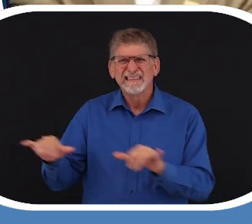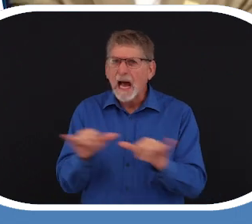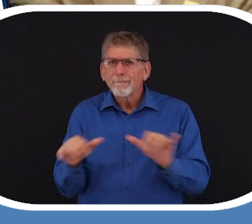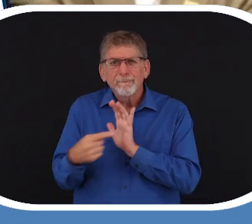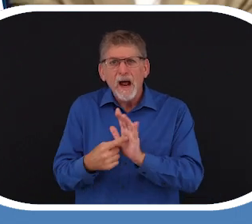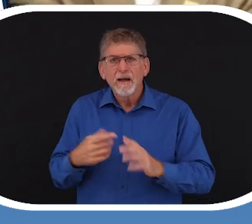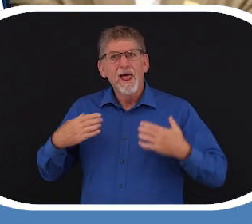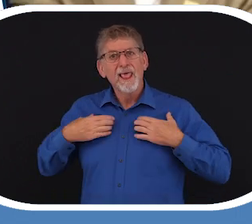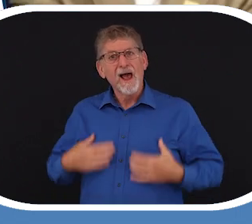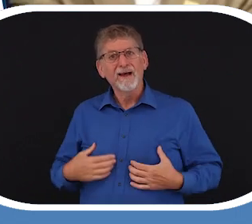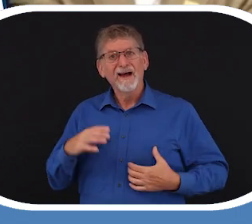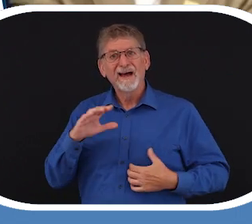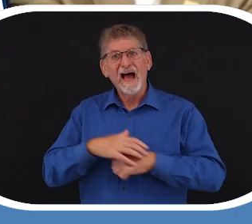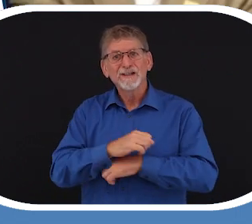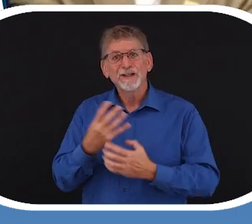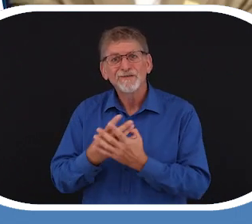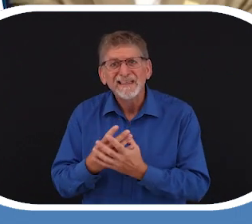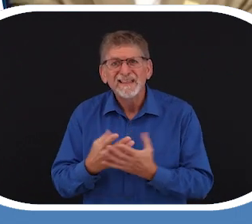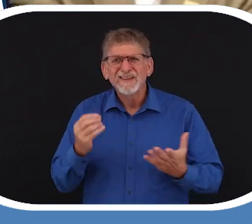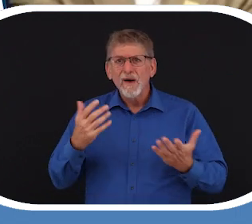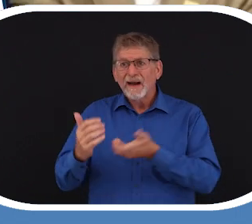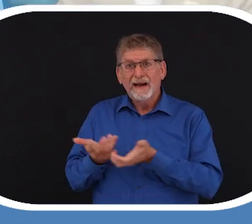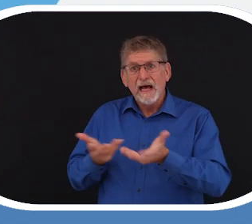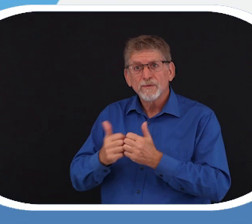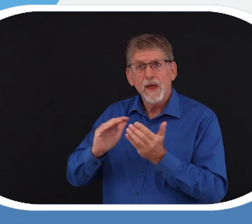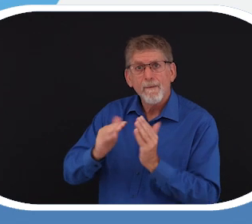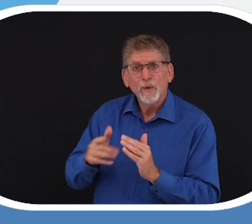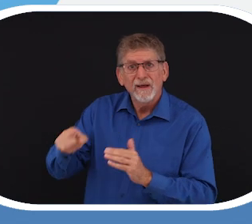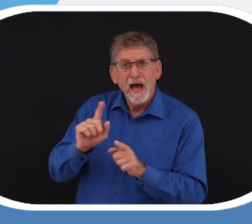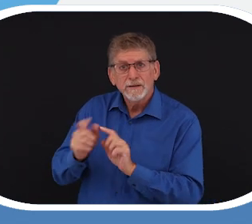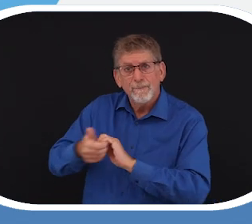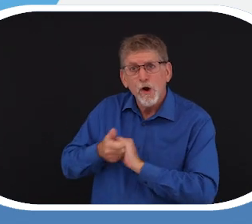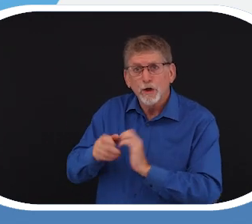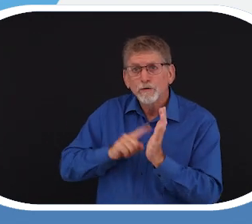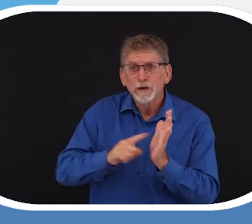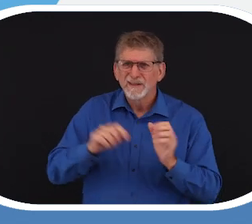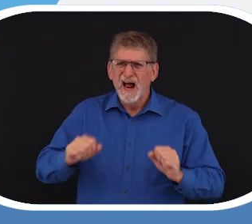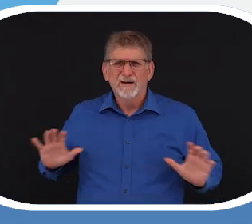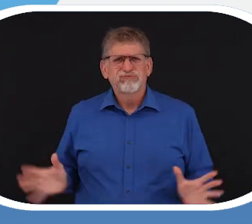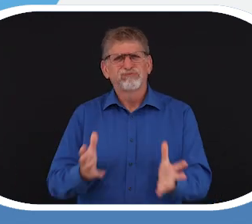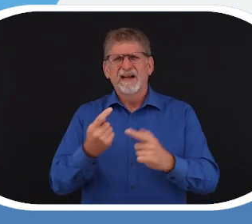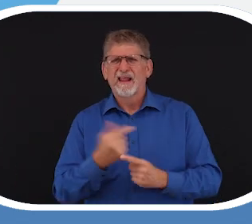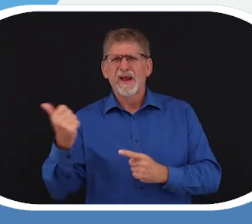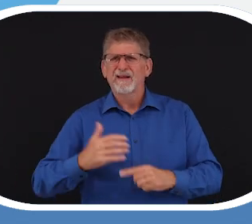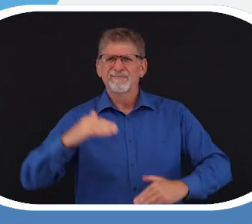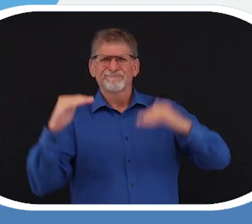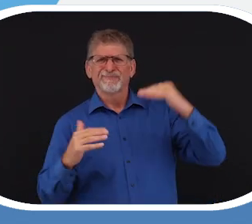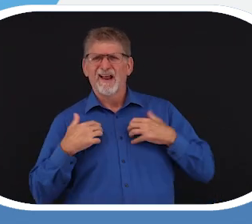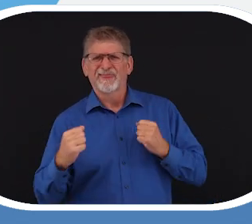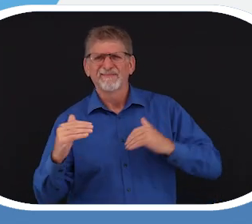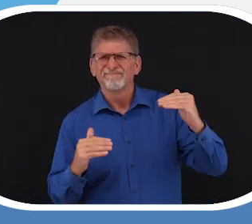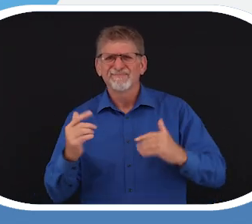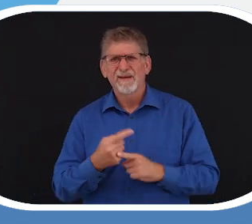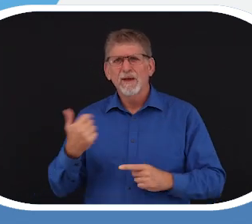as partners in research can help advance and eliminate health disparities. And now I want to talk to you a little bit about the All of Us Research Program. I was